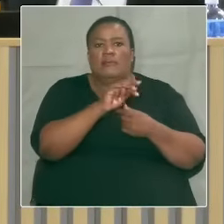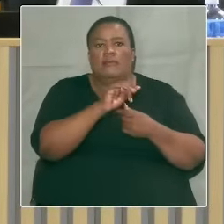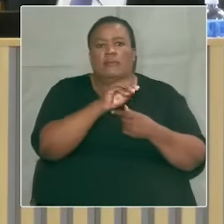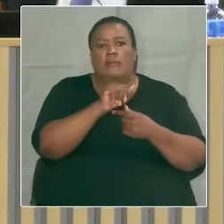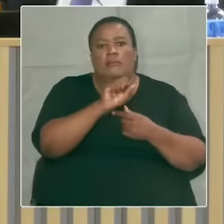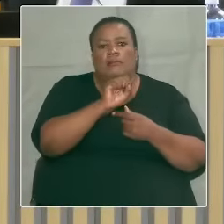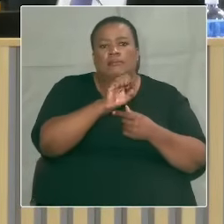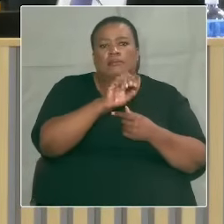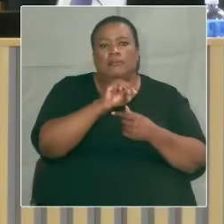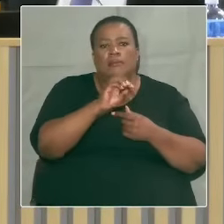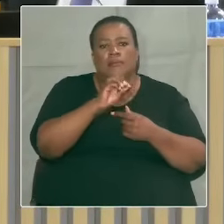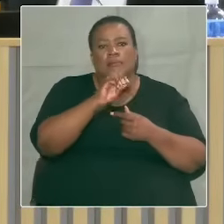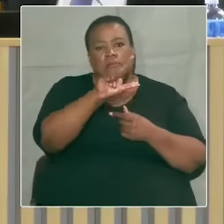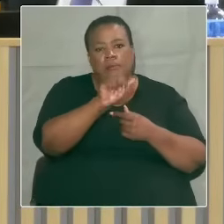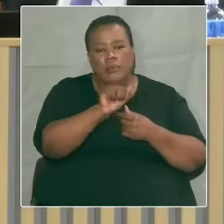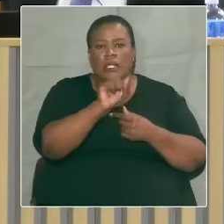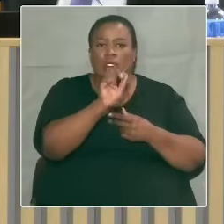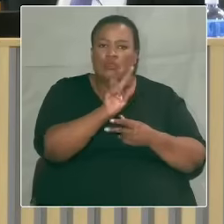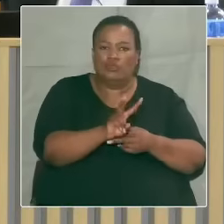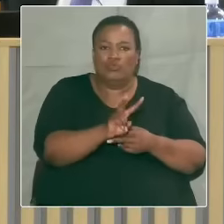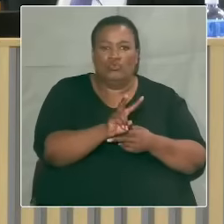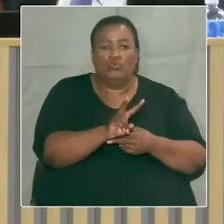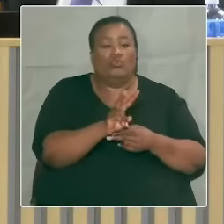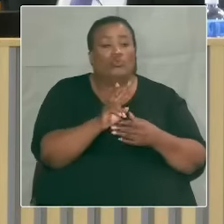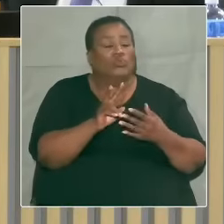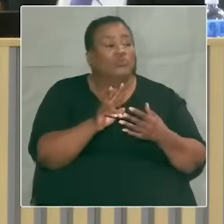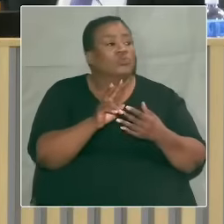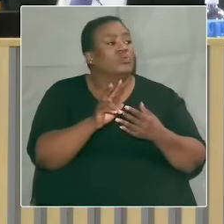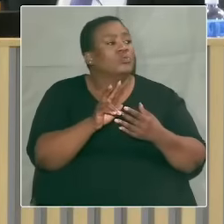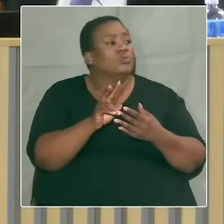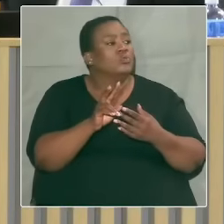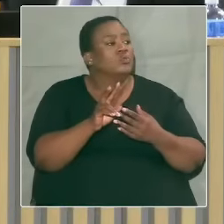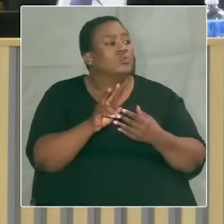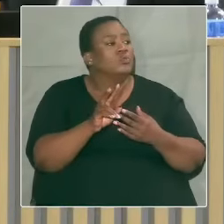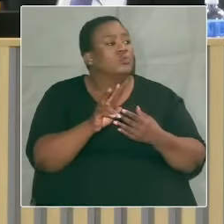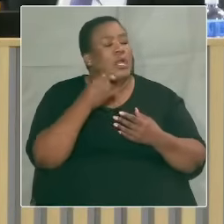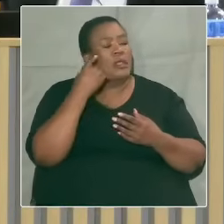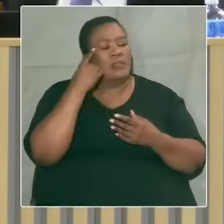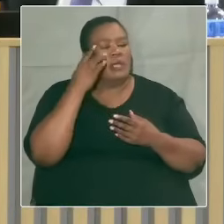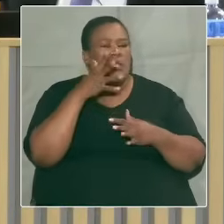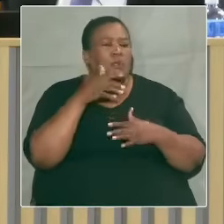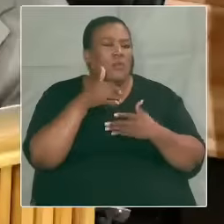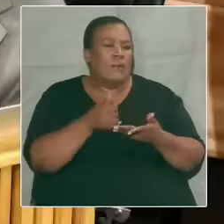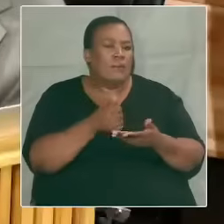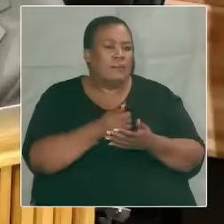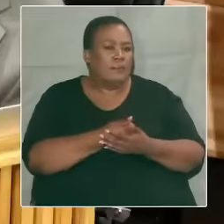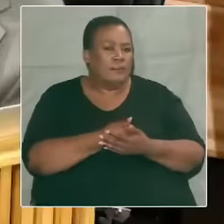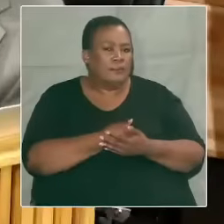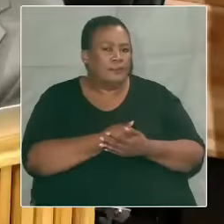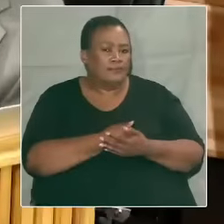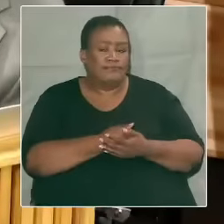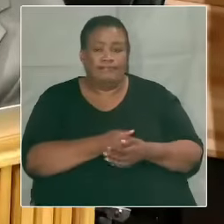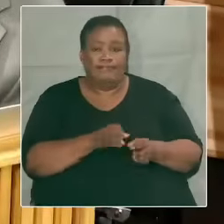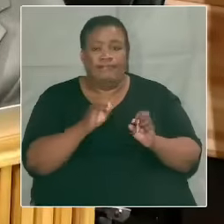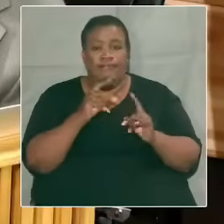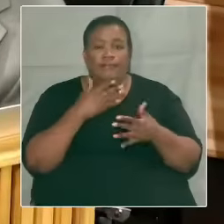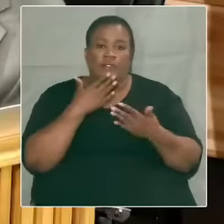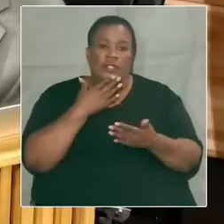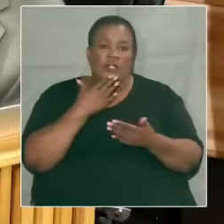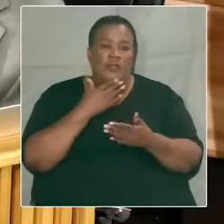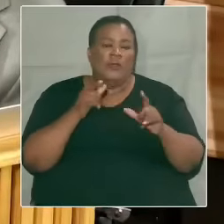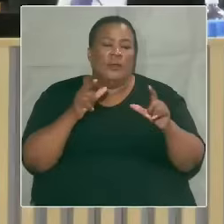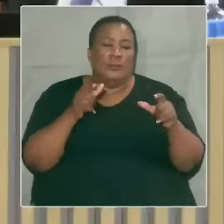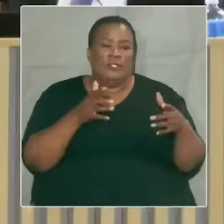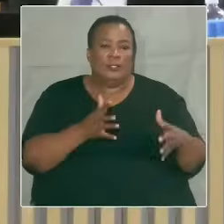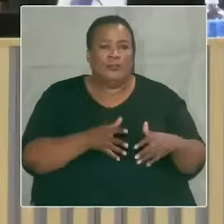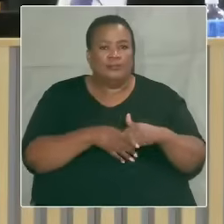when council refers to them, you do the same. Thank you. Thank you, Thank you, Commissioner. Commissioners.